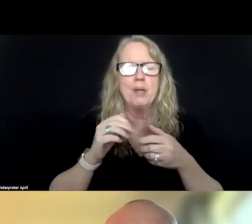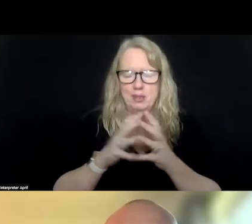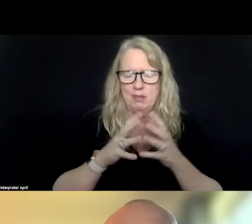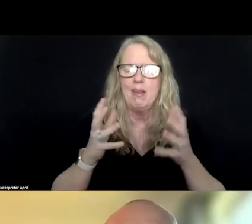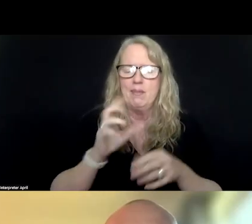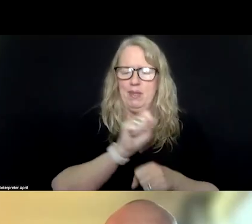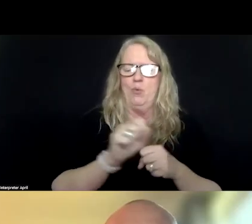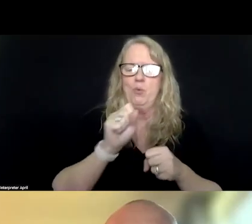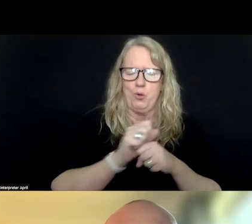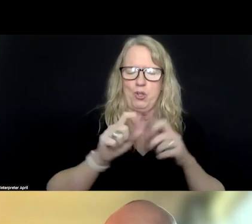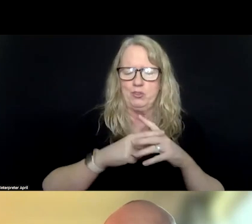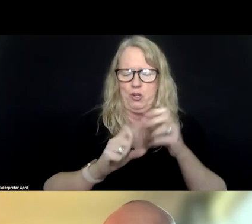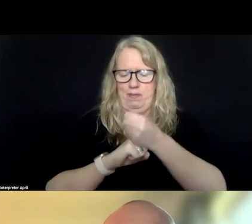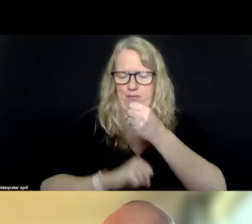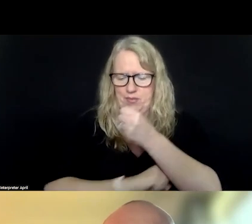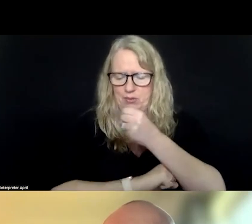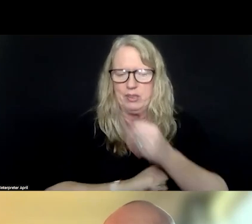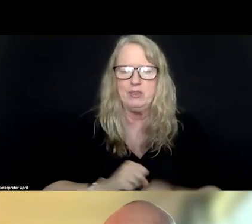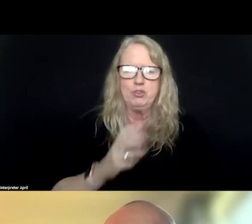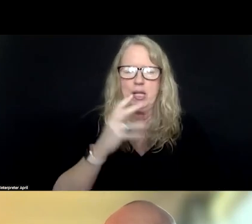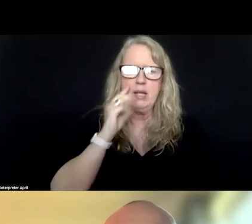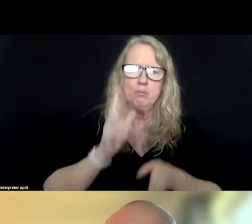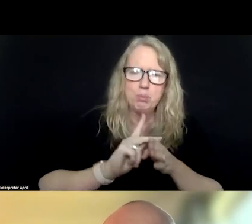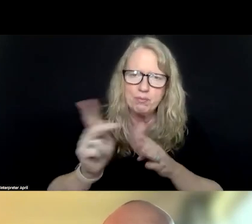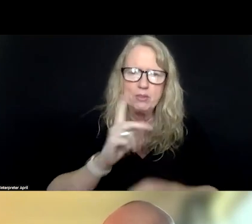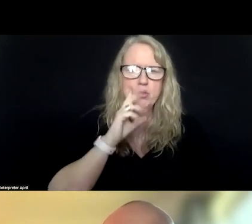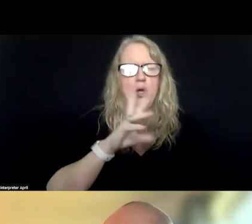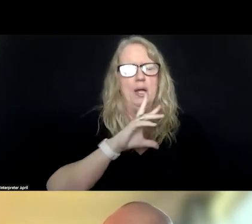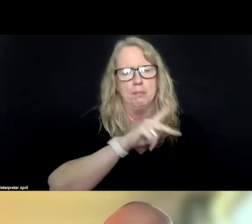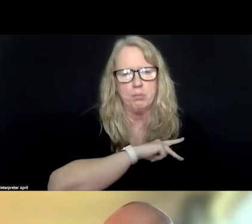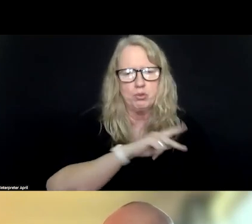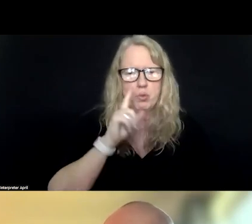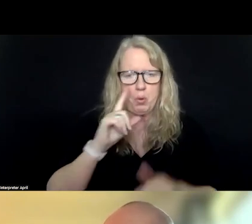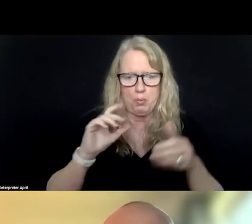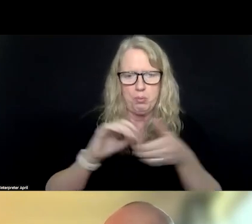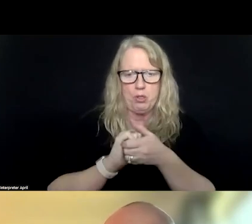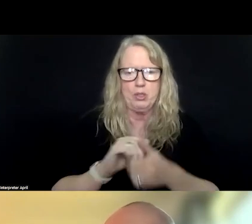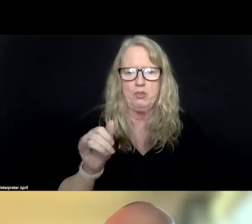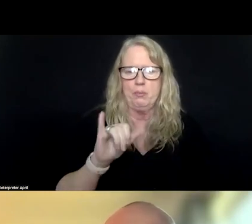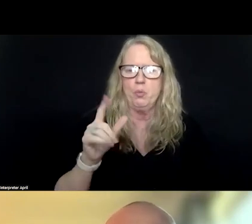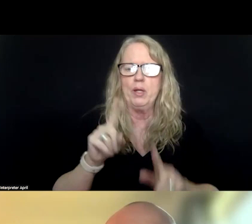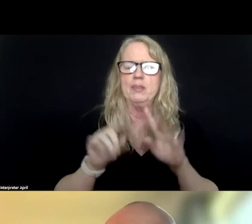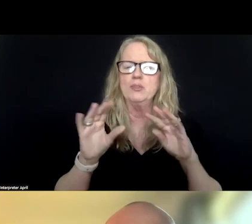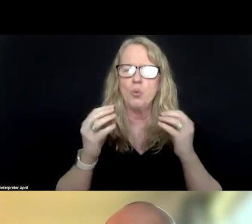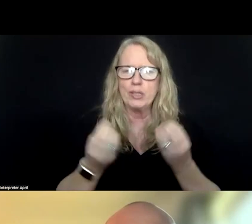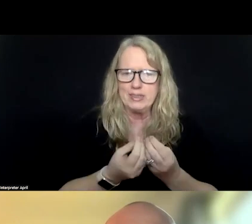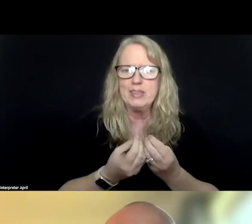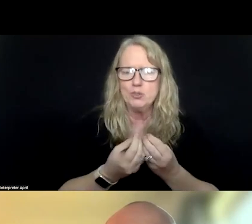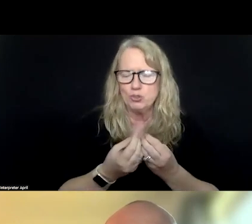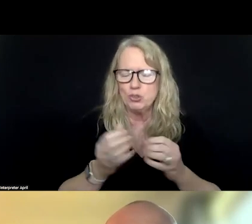at that foundation, which is both, professional and personal partnerships and relationship, as well as organizational and